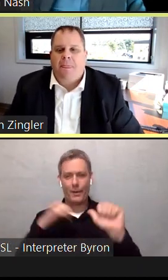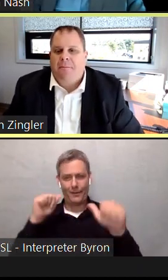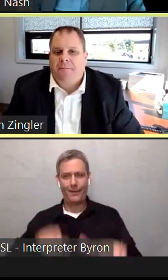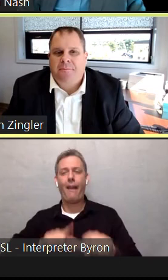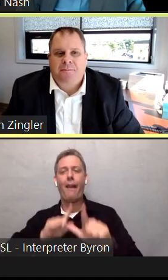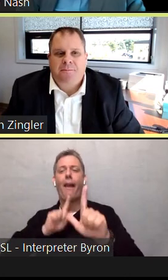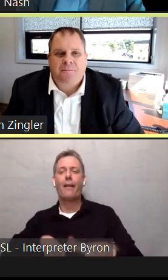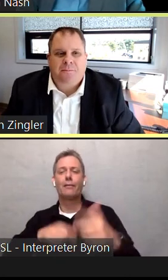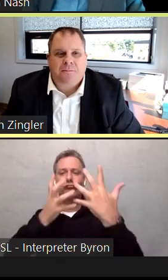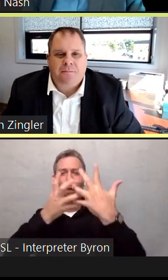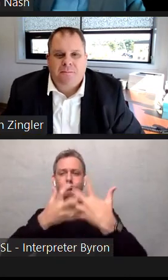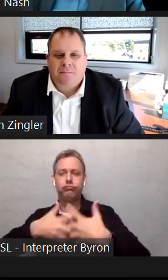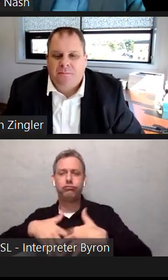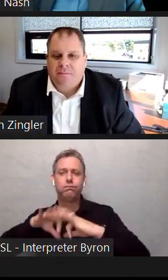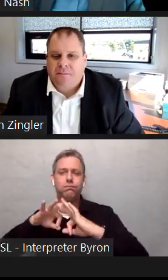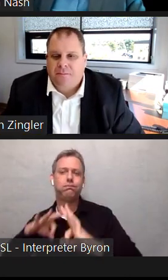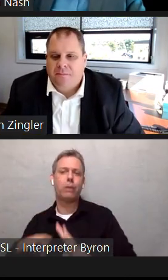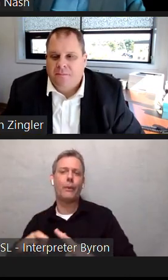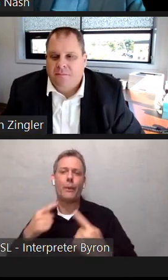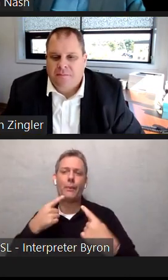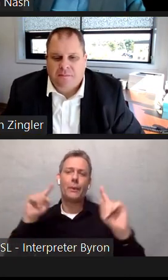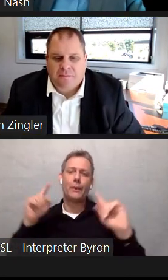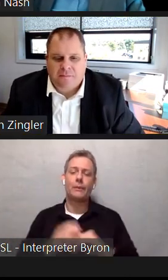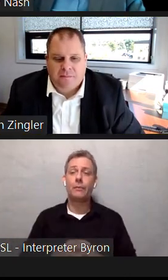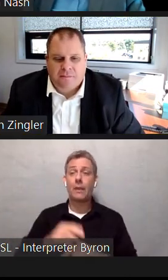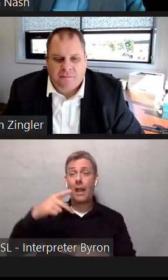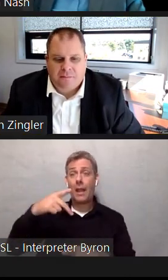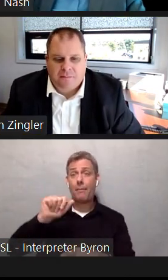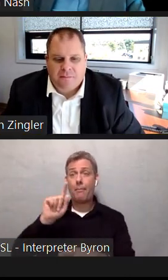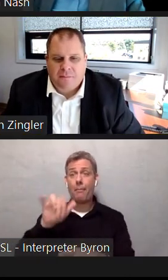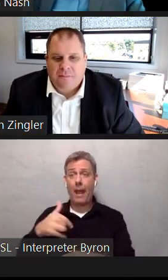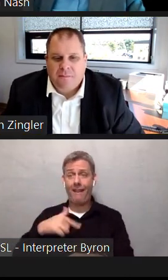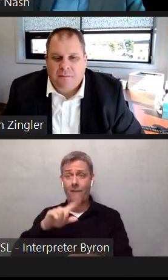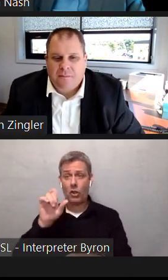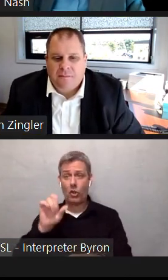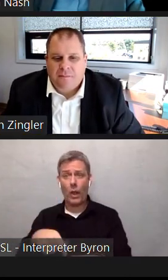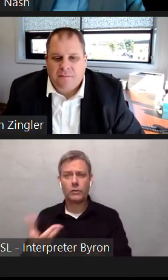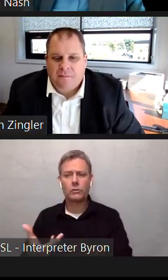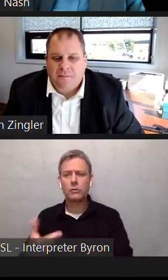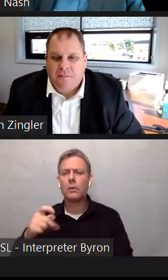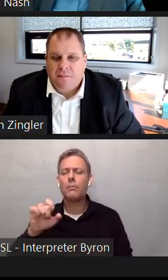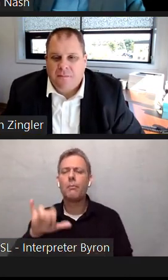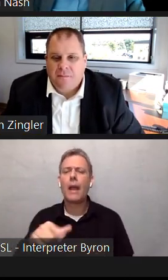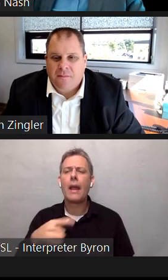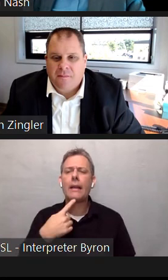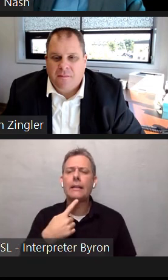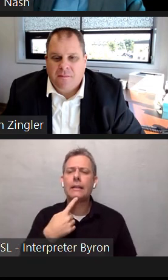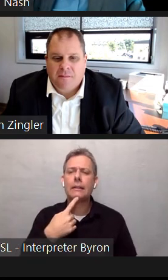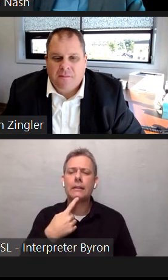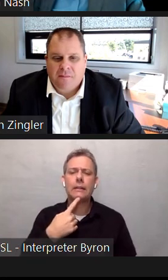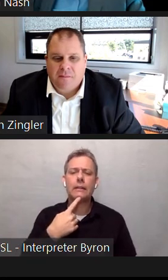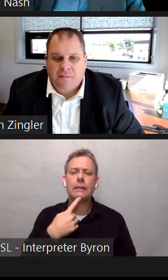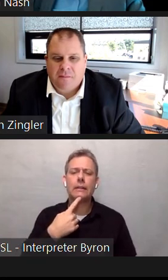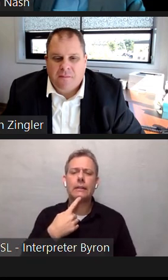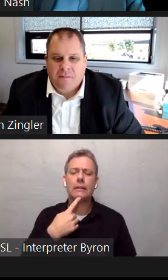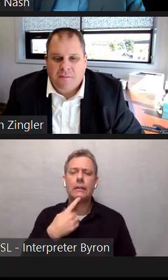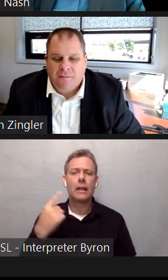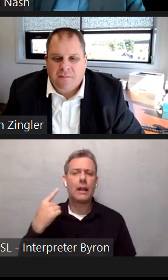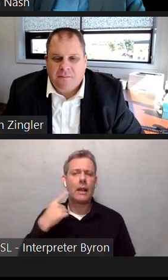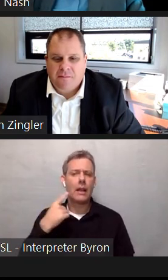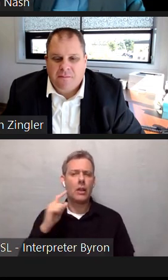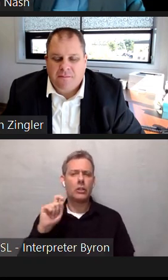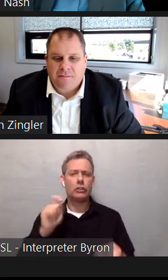We have a question from Patty. I hear a challenge on policy